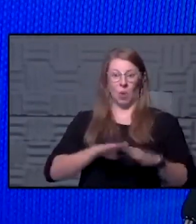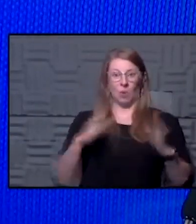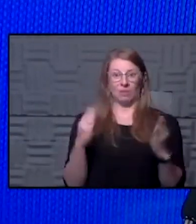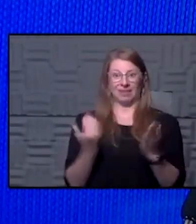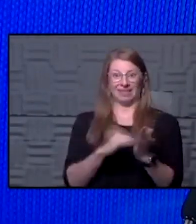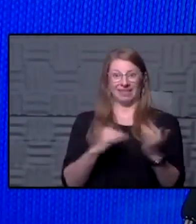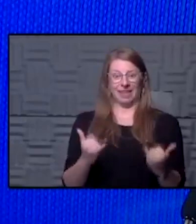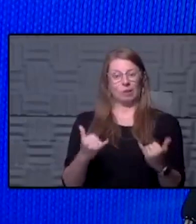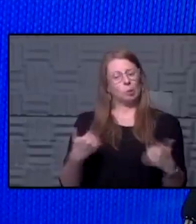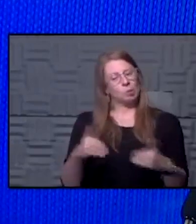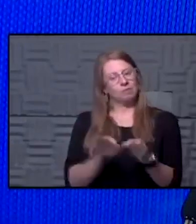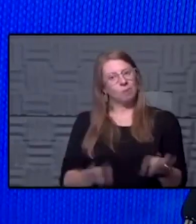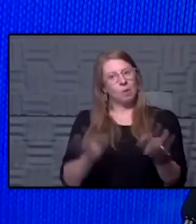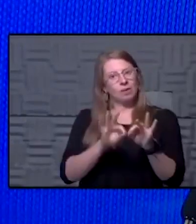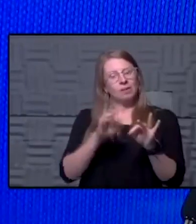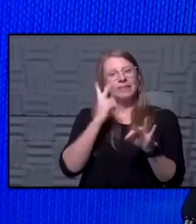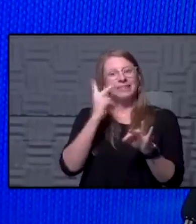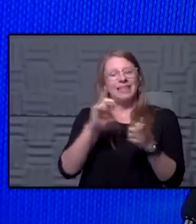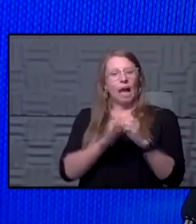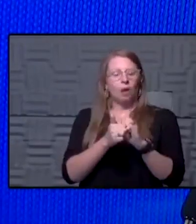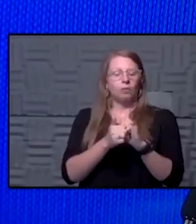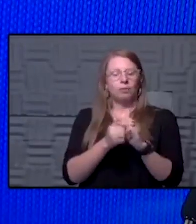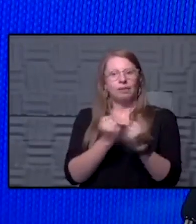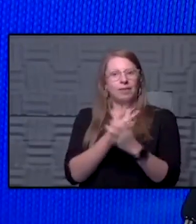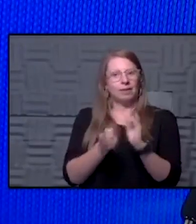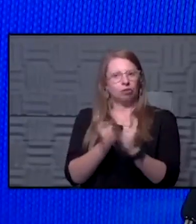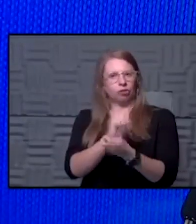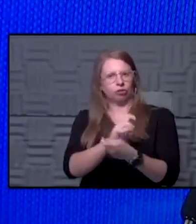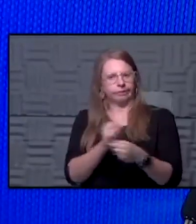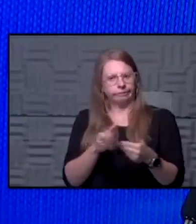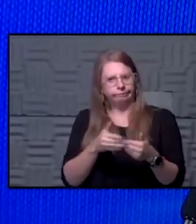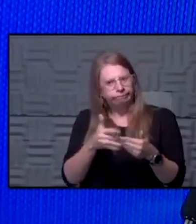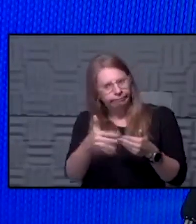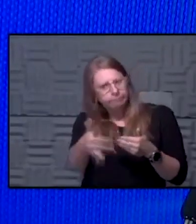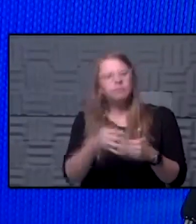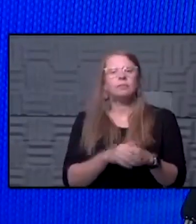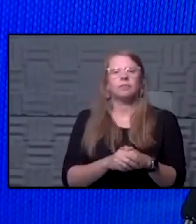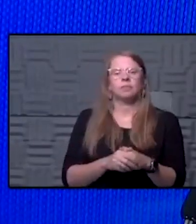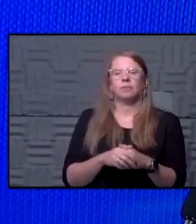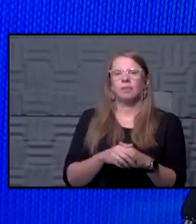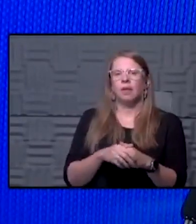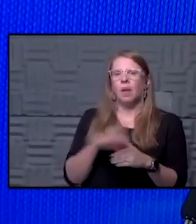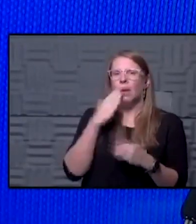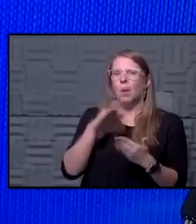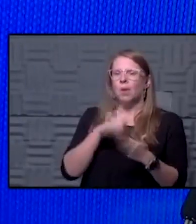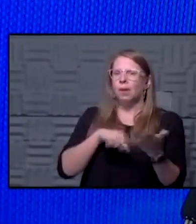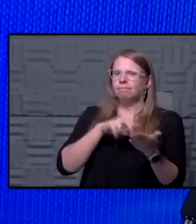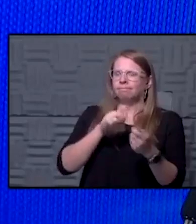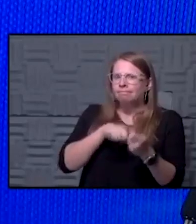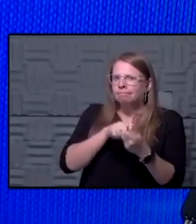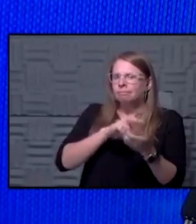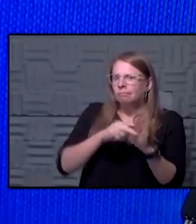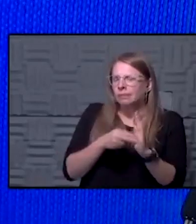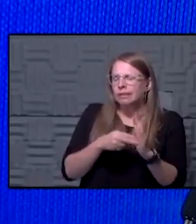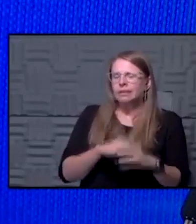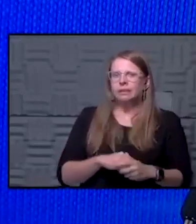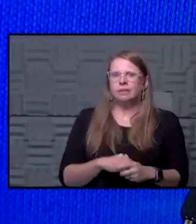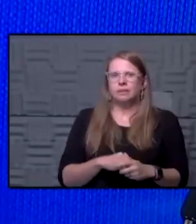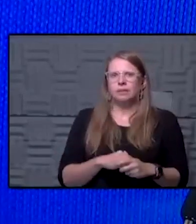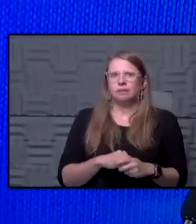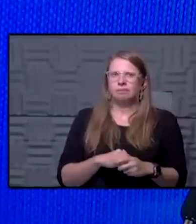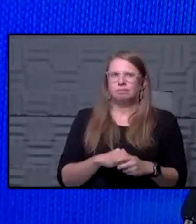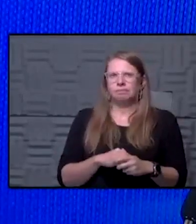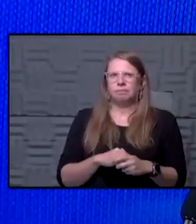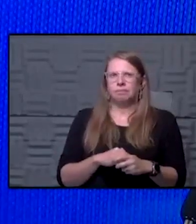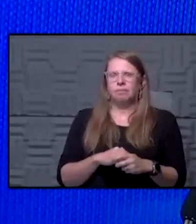big deal too. We'll see how that transmits. So I don't think we're going to really know what this all means to probably early